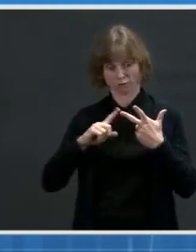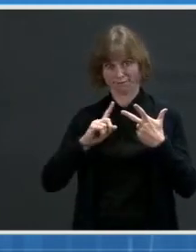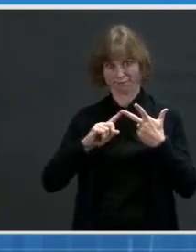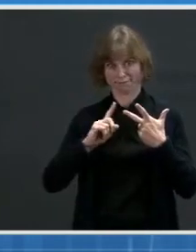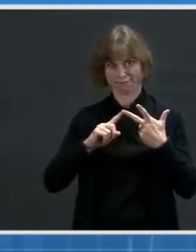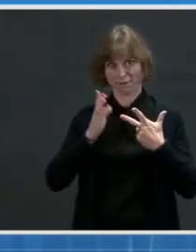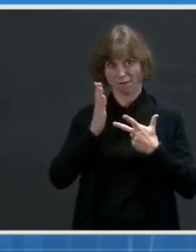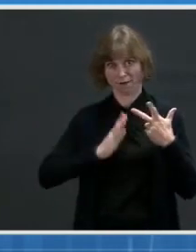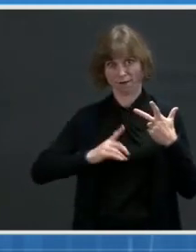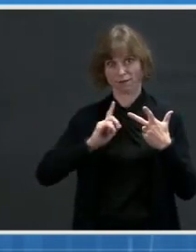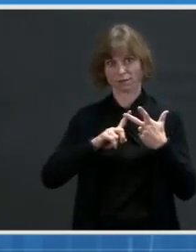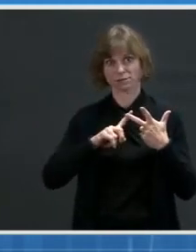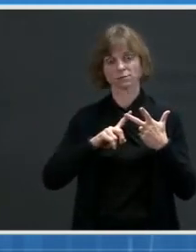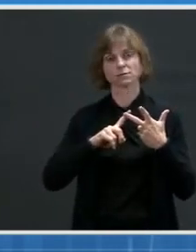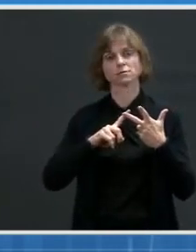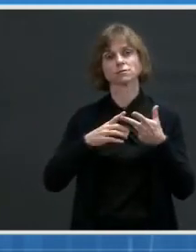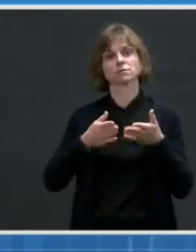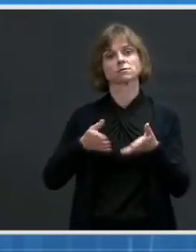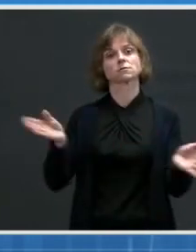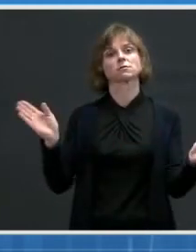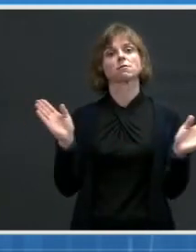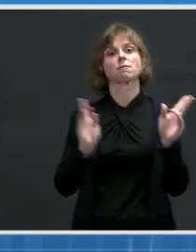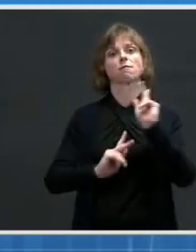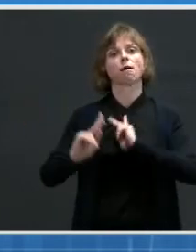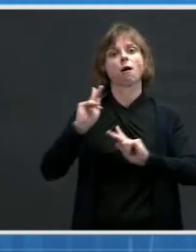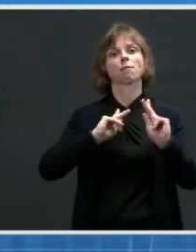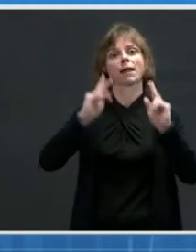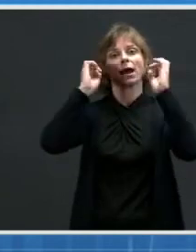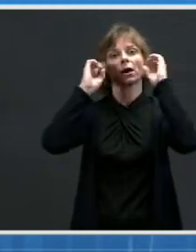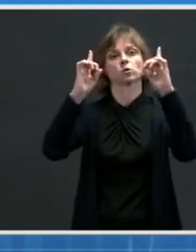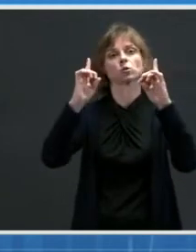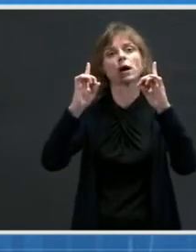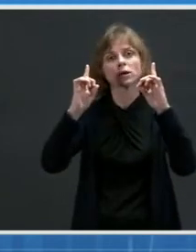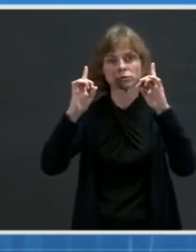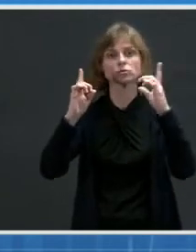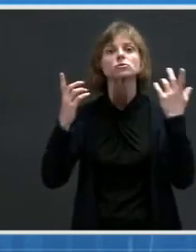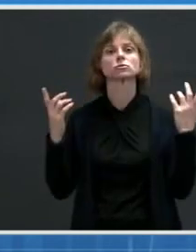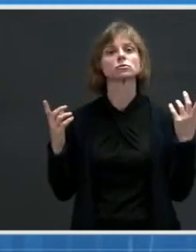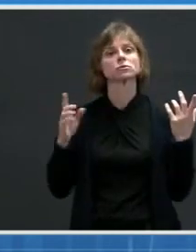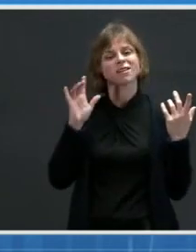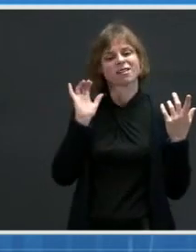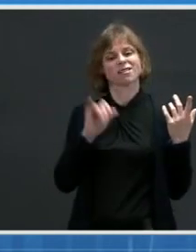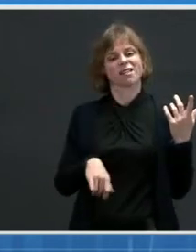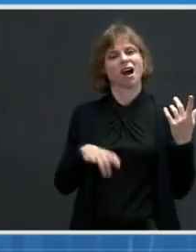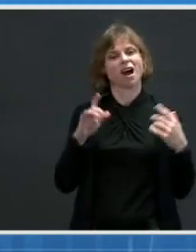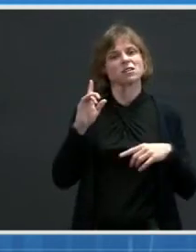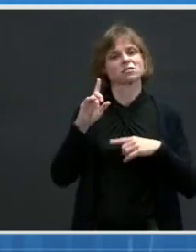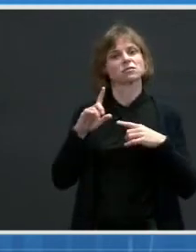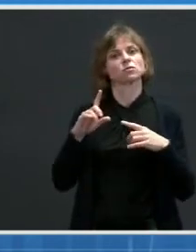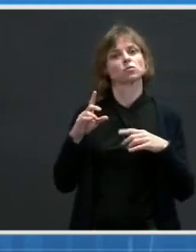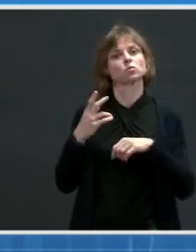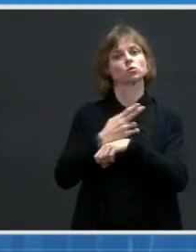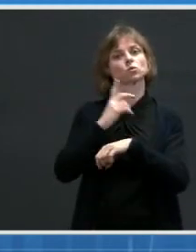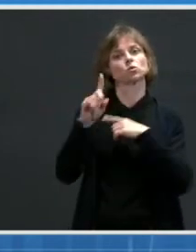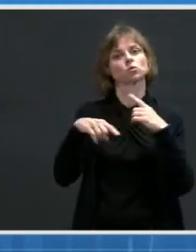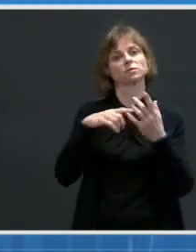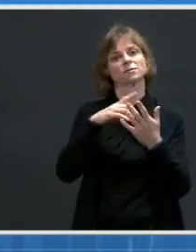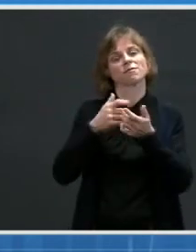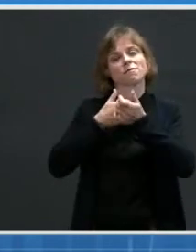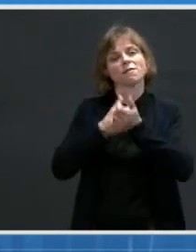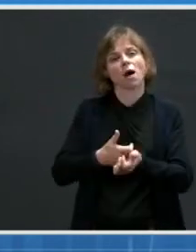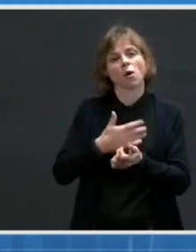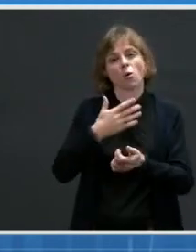the public education campaign, will be timed for maximum effectiveness and designed based on both our